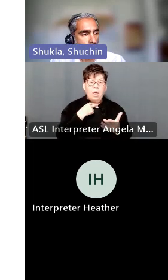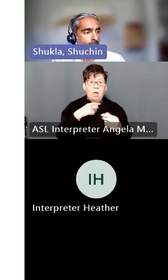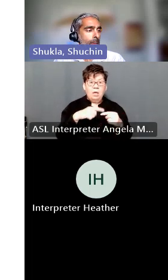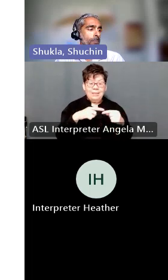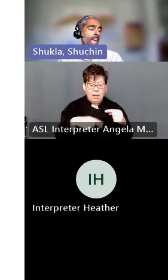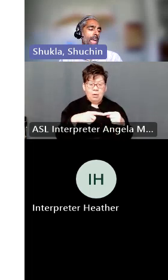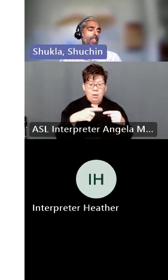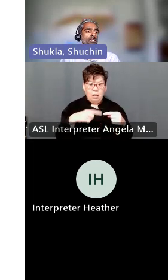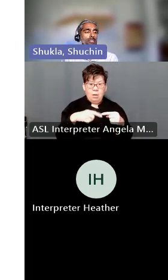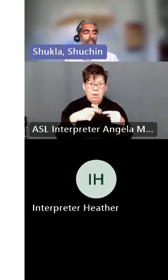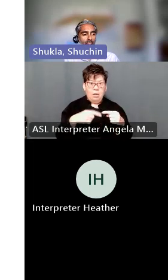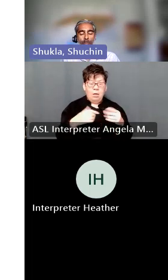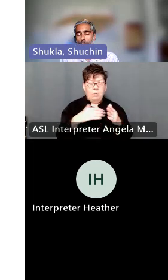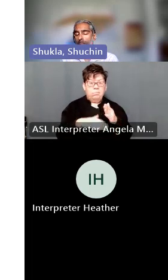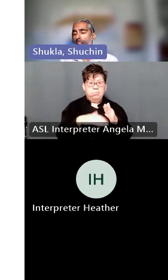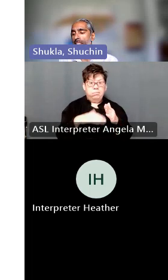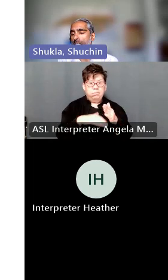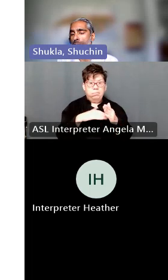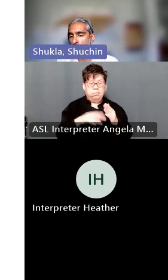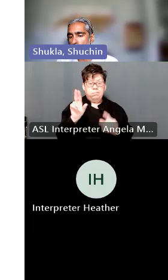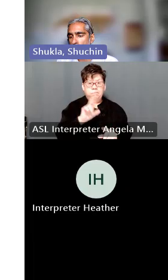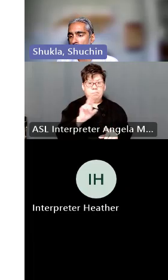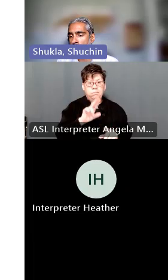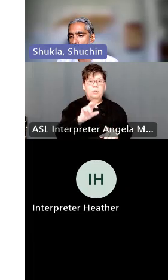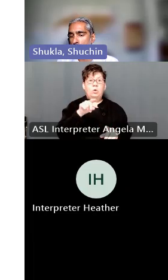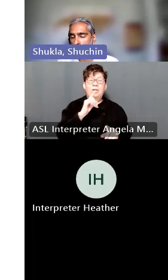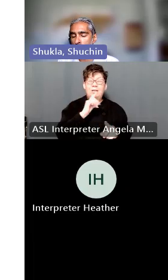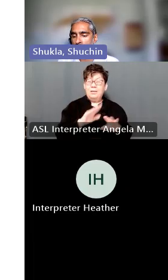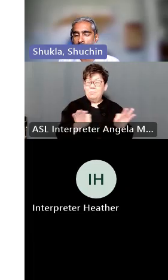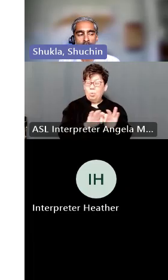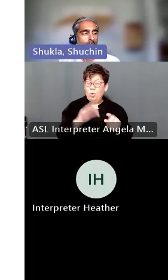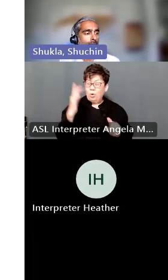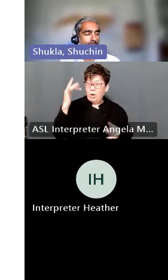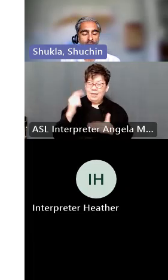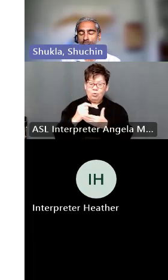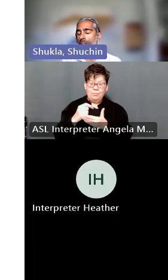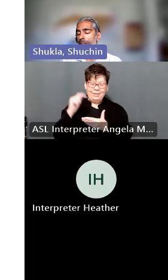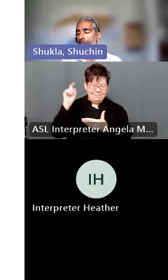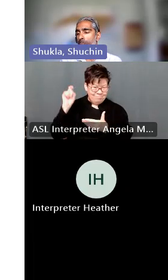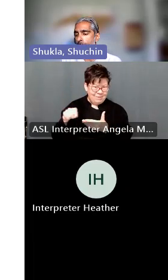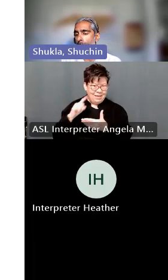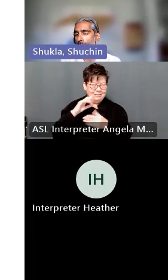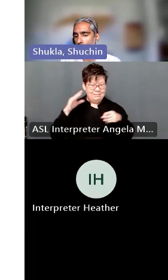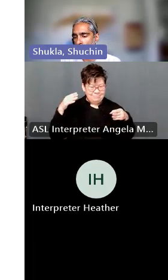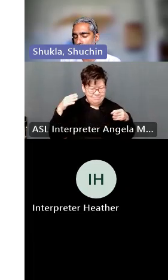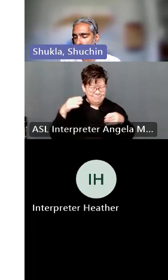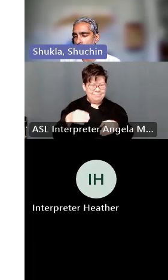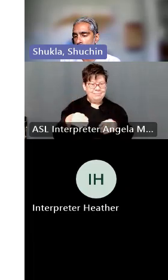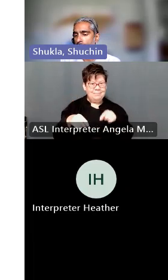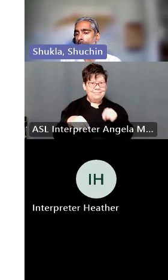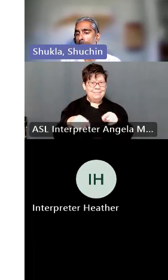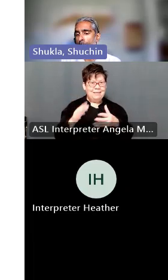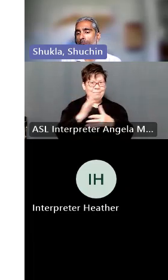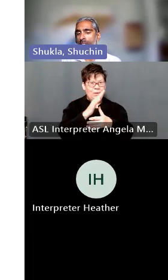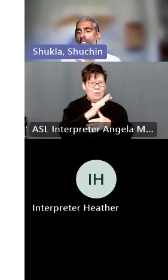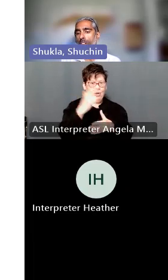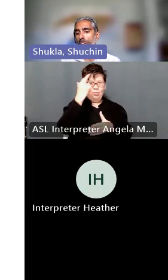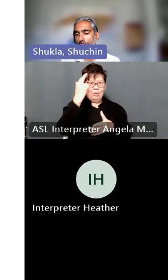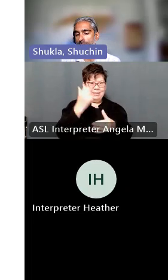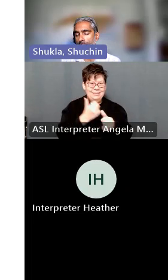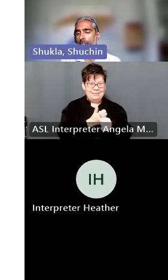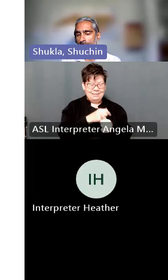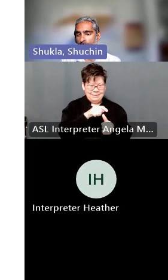recurrent use. And this is, again, important because treatment needs to address these primary reasons